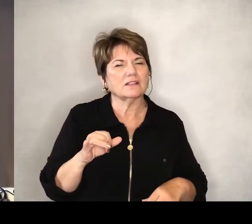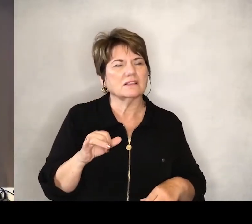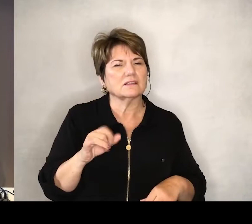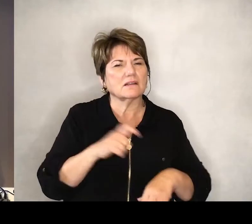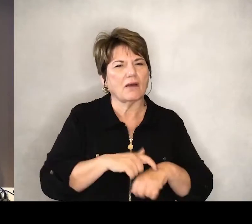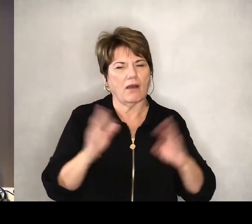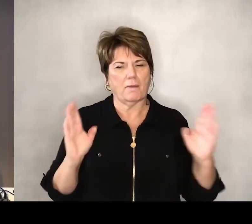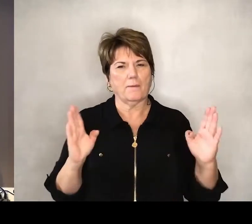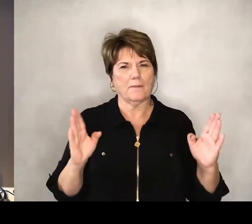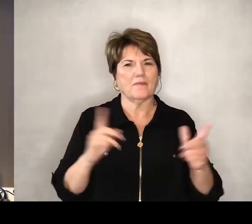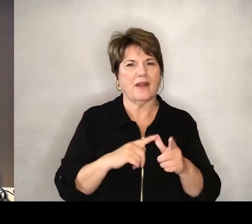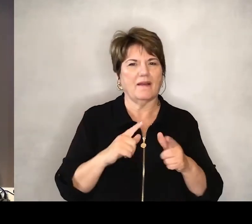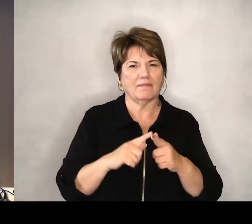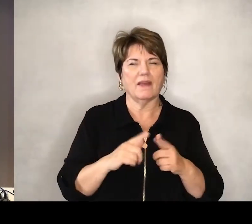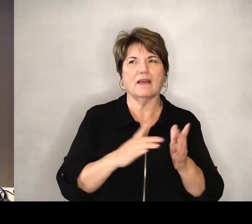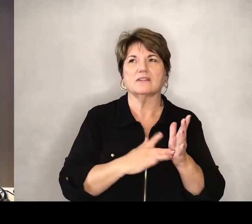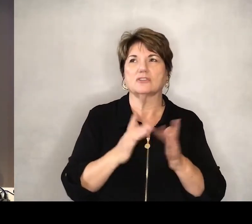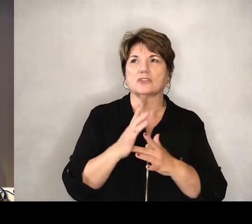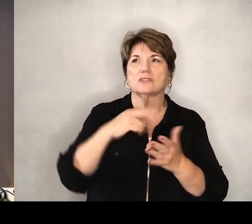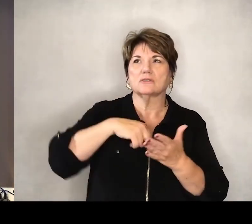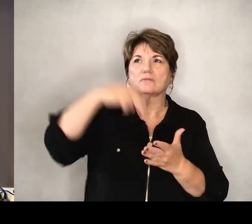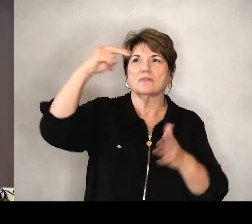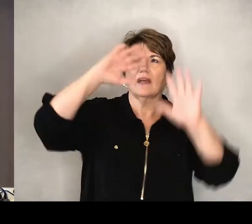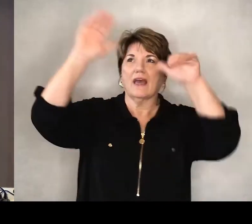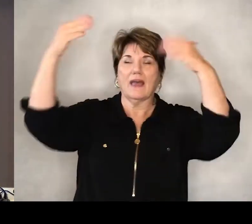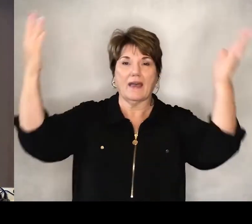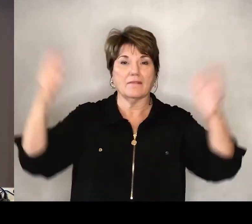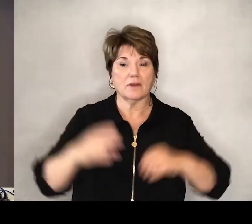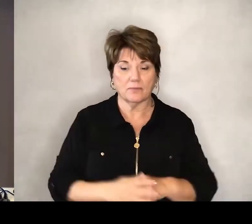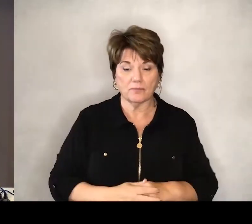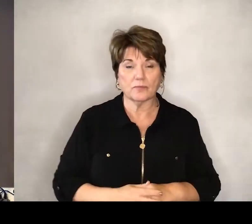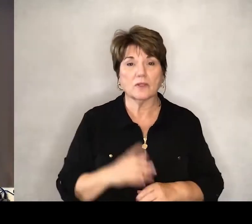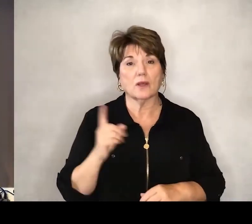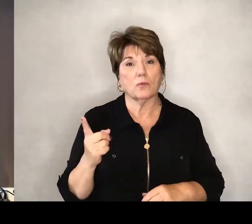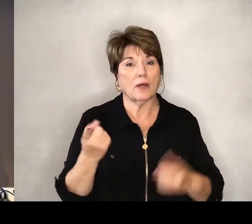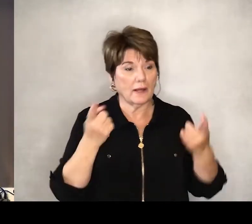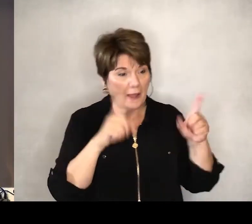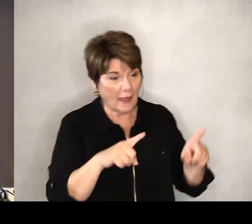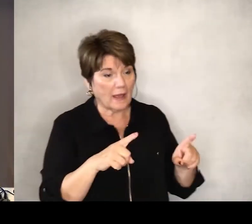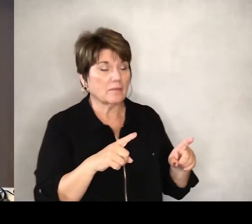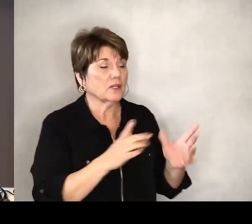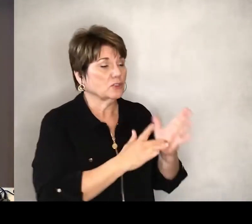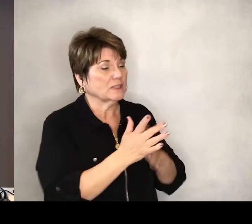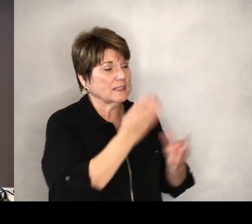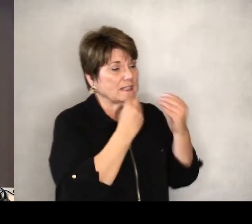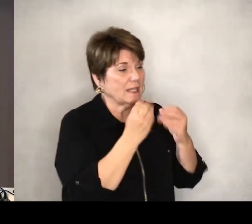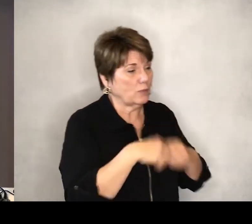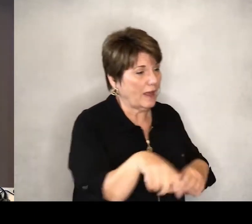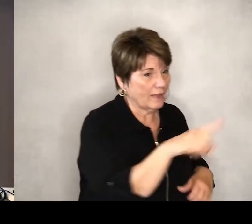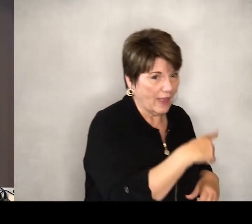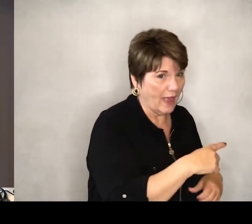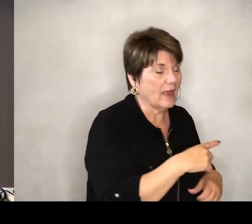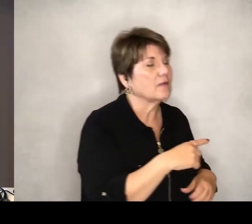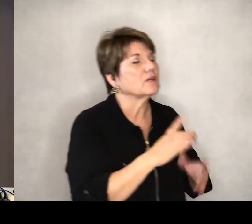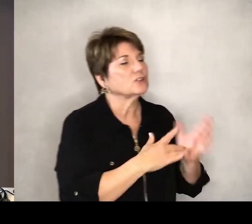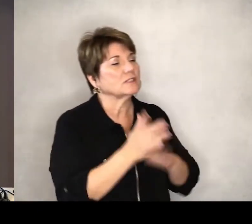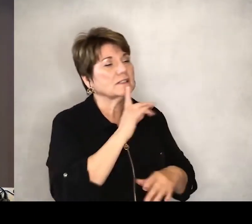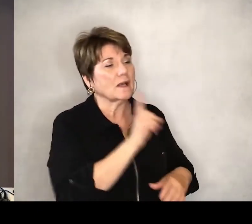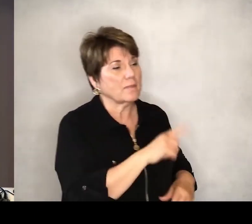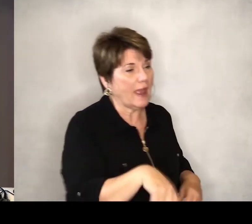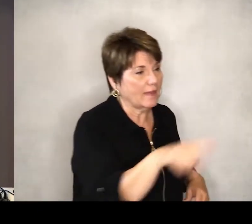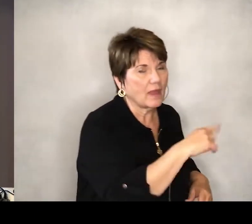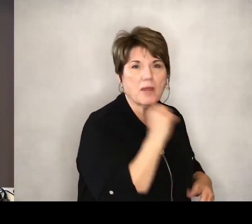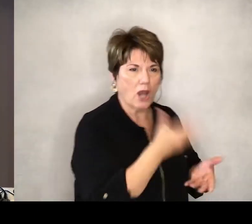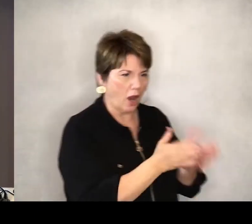into heaven after that. And the scripture continues like this. On one occasion, while he was eating with them, he gave them this command.